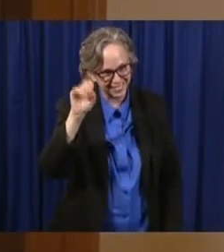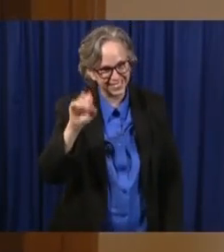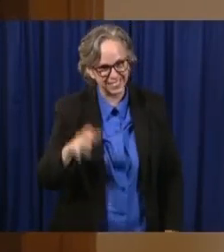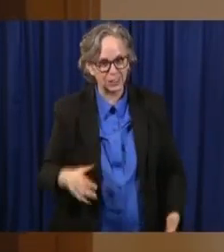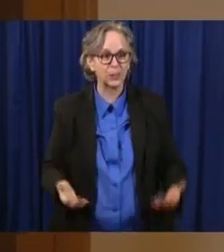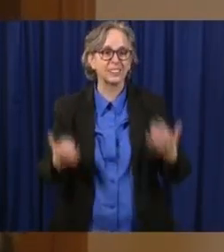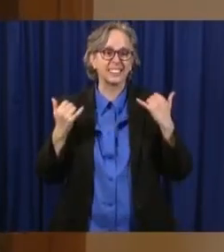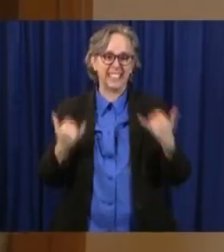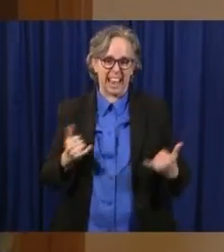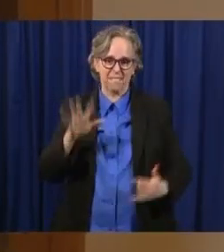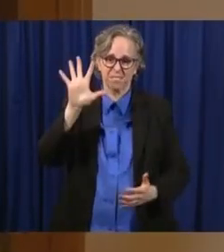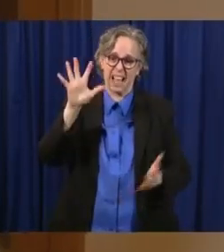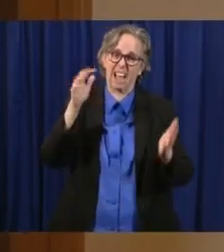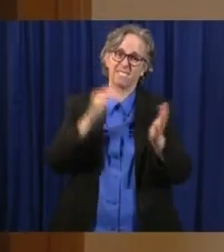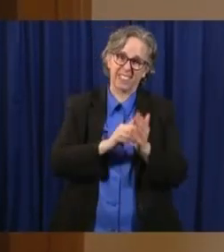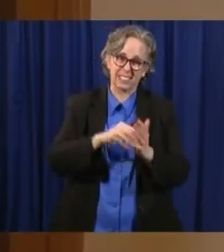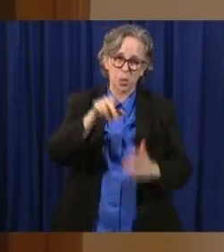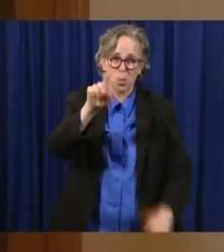have